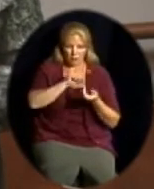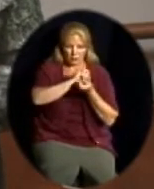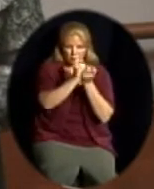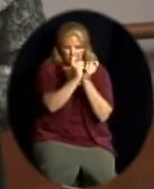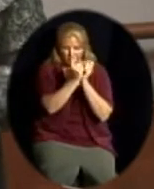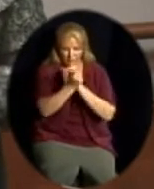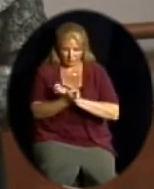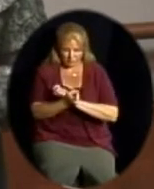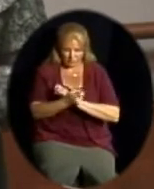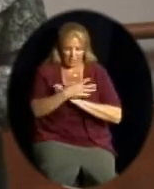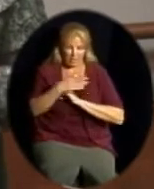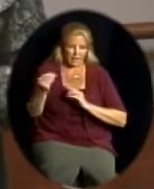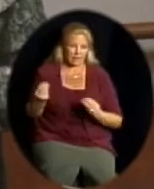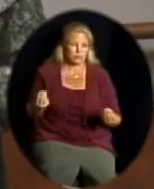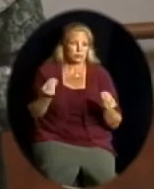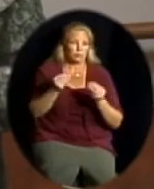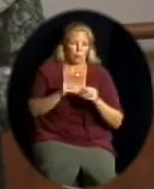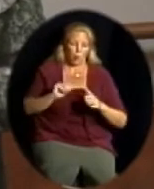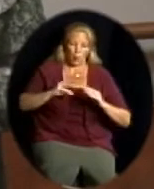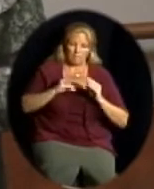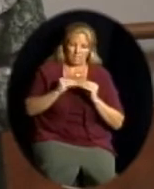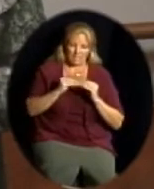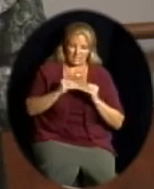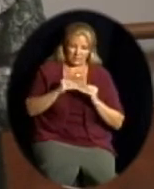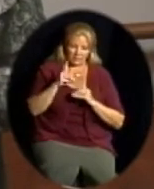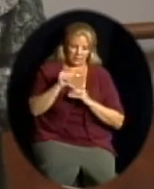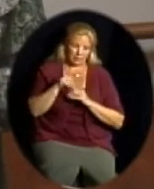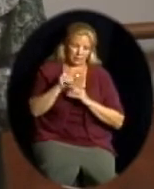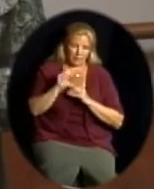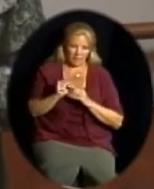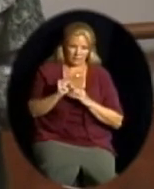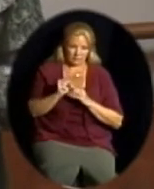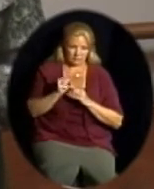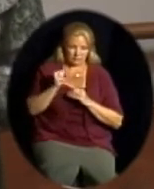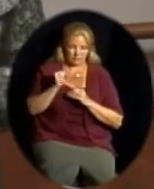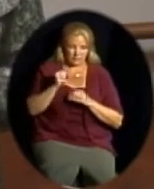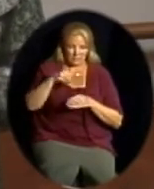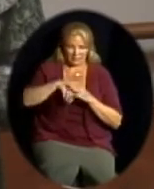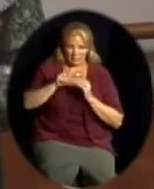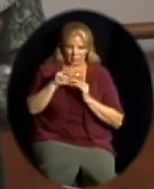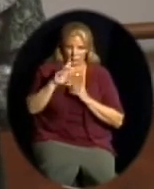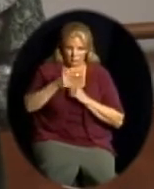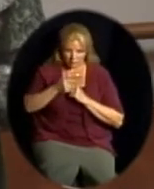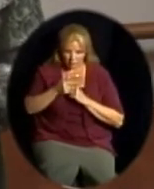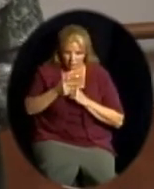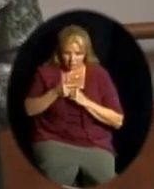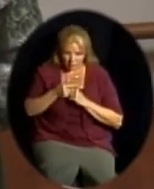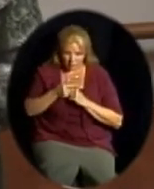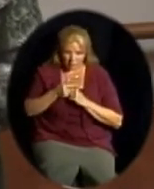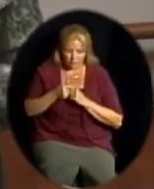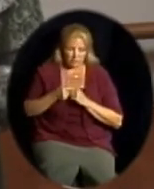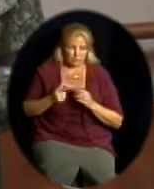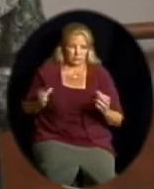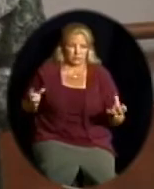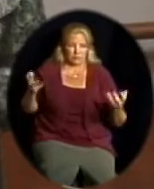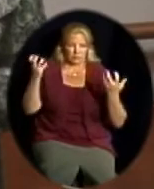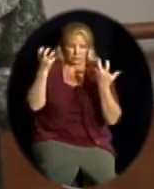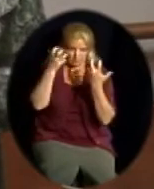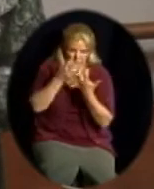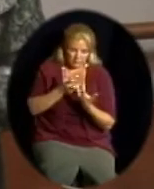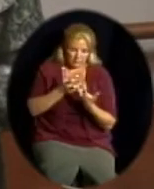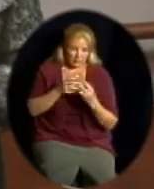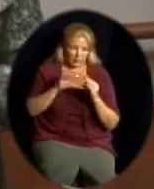some additional meeting dates to set, particularly for August, to accomplish both a joint meeting with the City Council and the Board